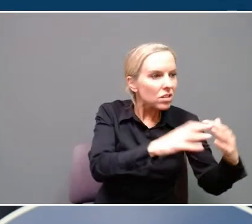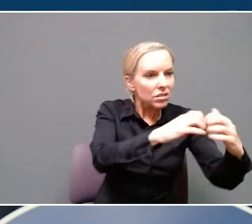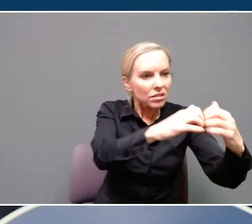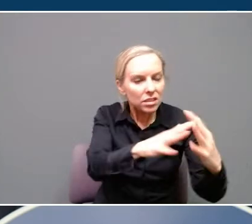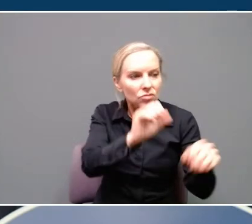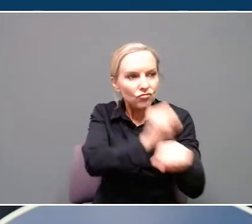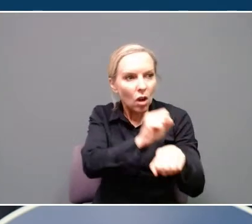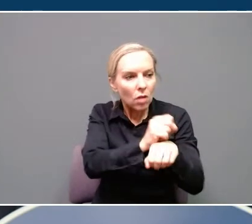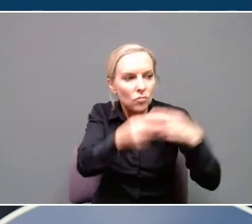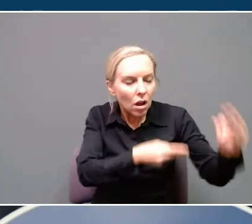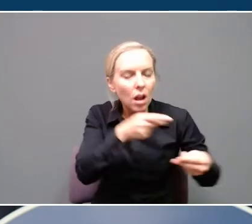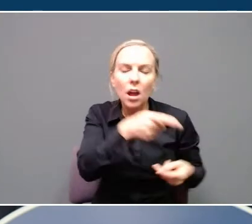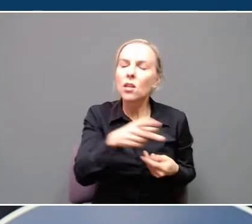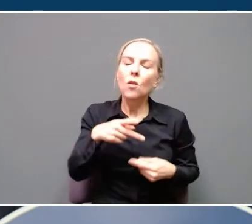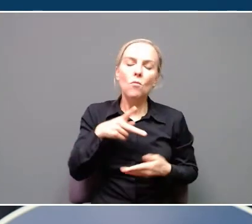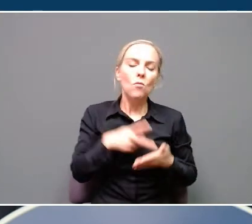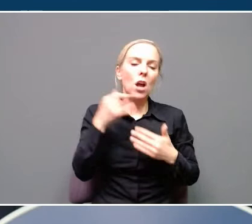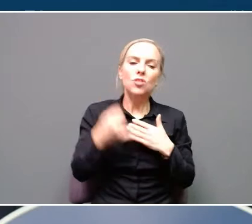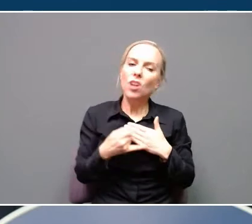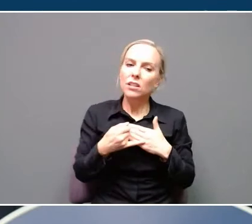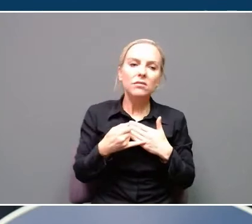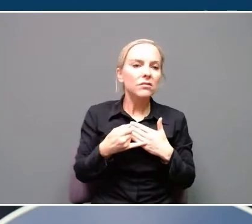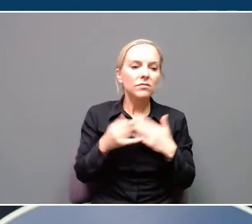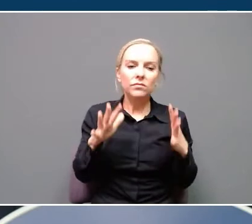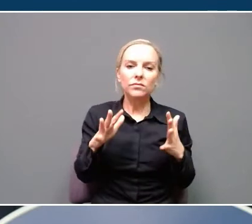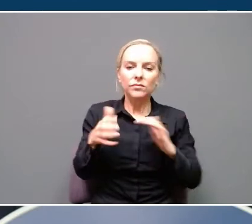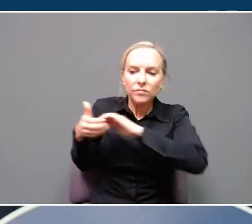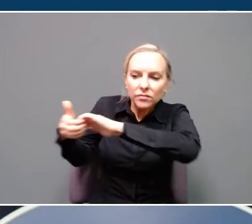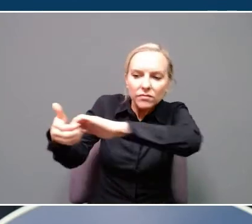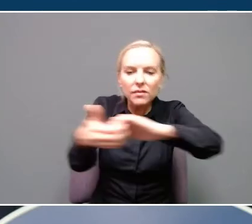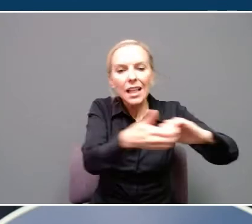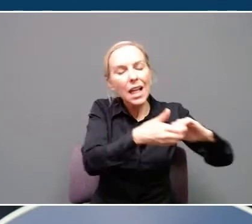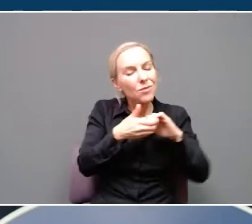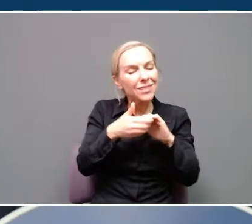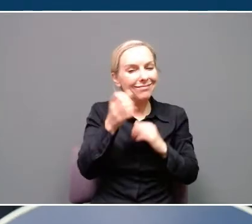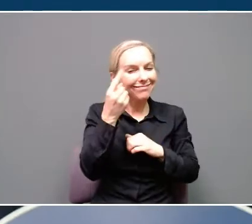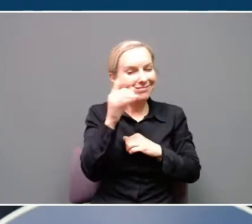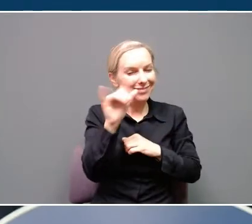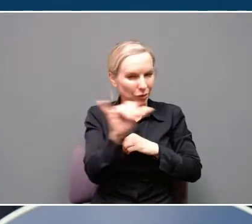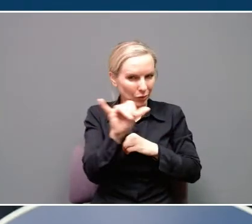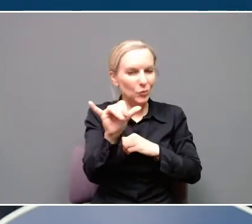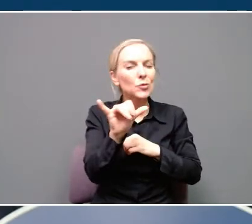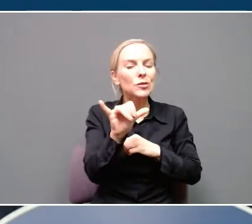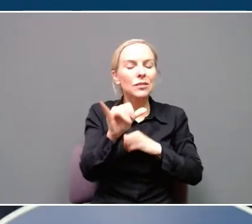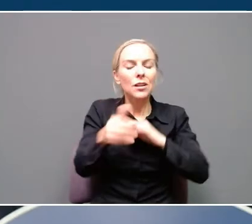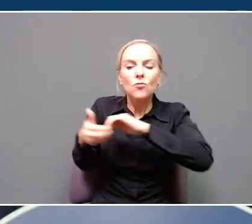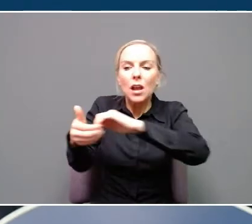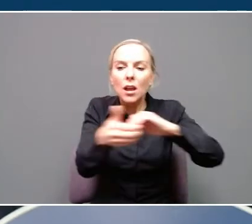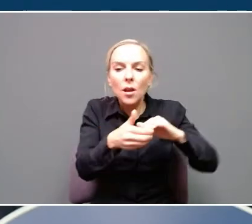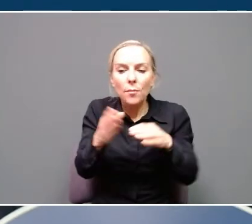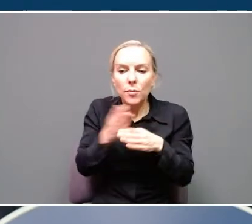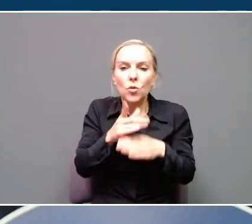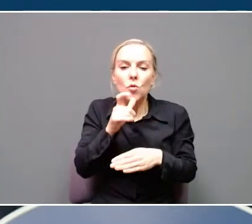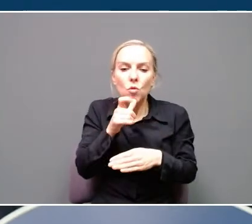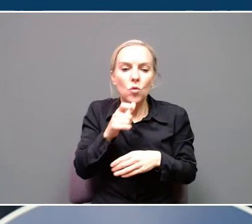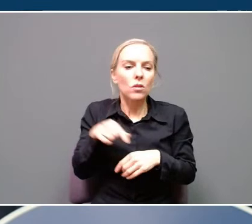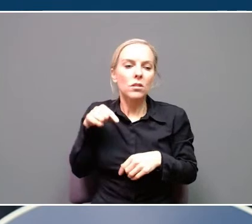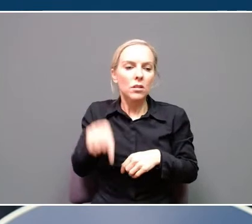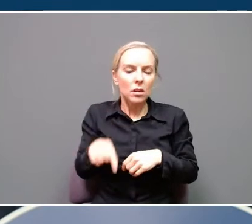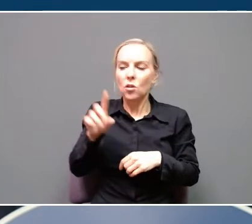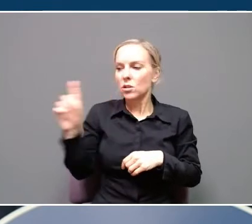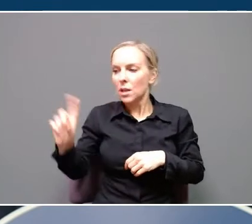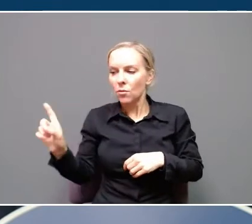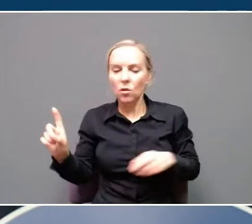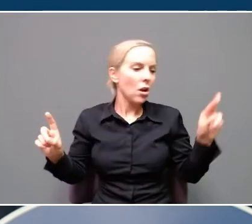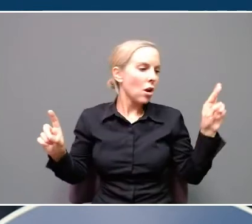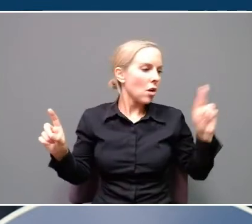This project is a collaboration too. It's a collaboration between Democratic and Republican governors,